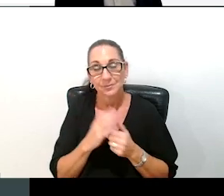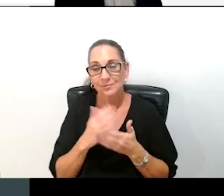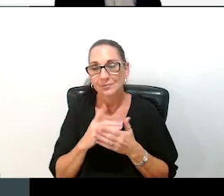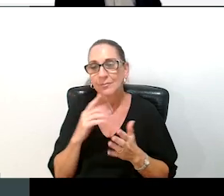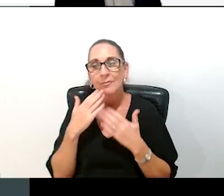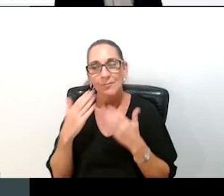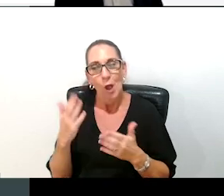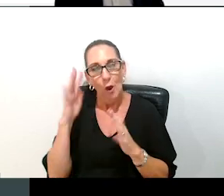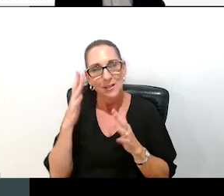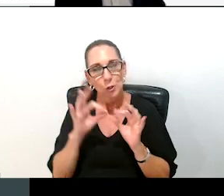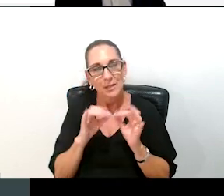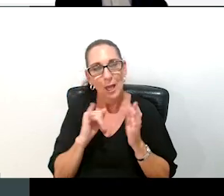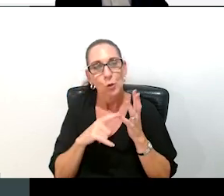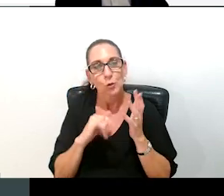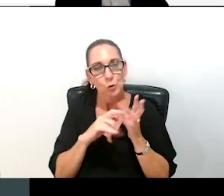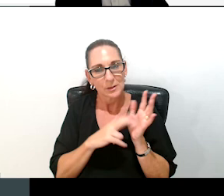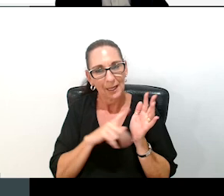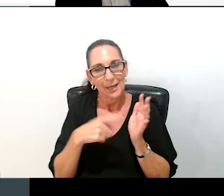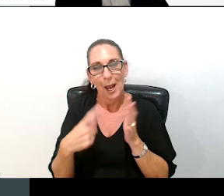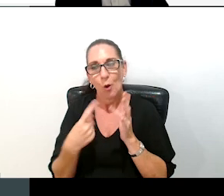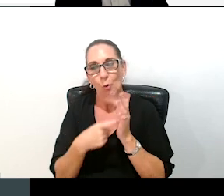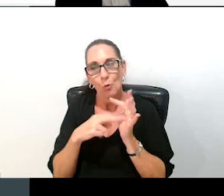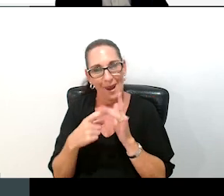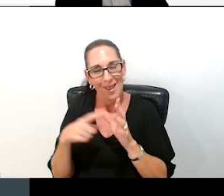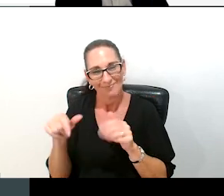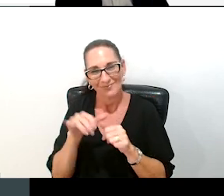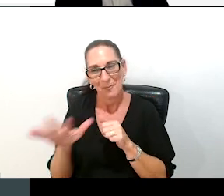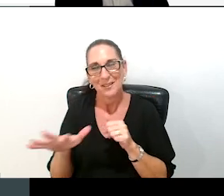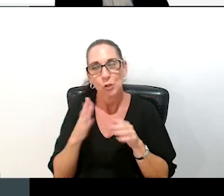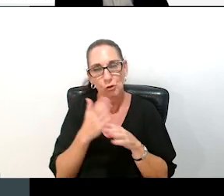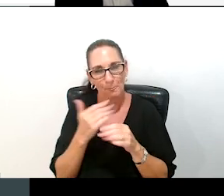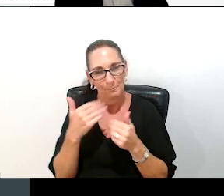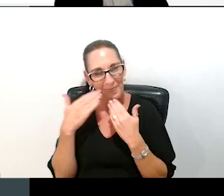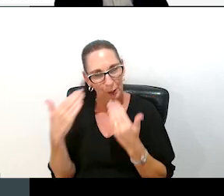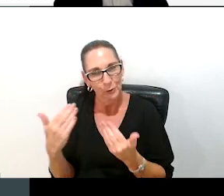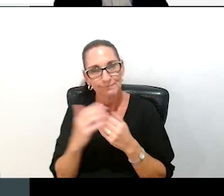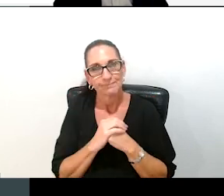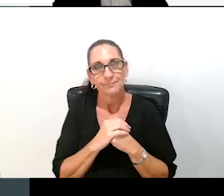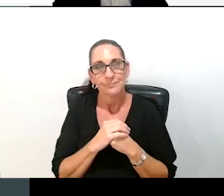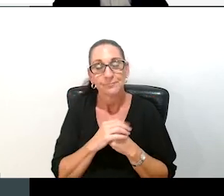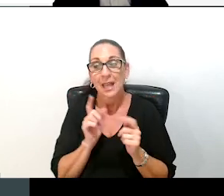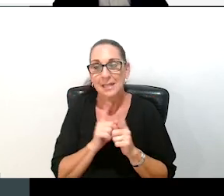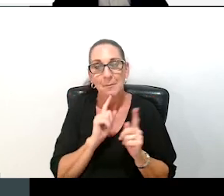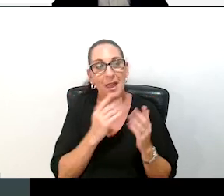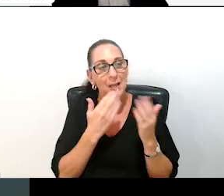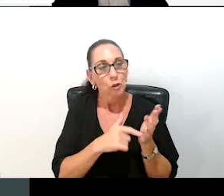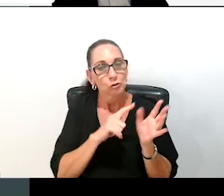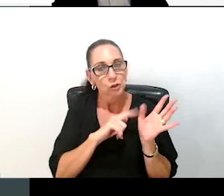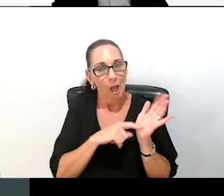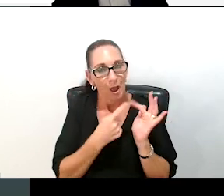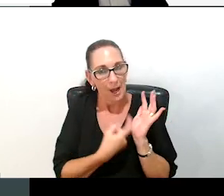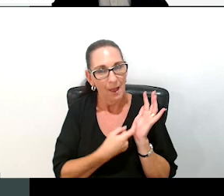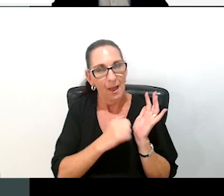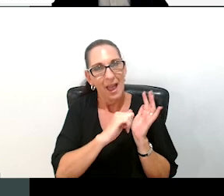Auslan interpreters, Susan and Cornelia. They've done a fabulous job, thank you. I would like to thank Tyler